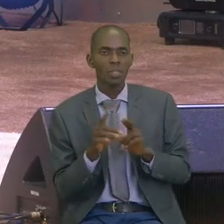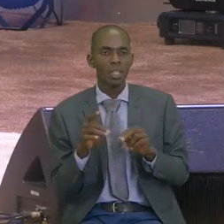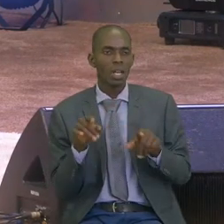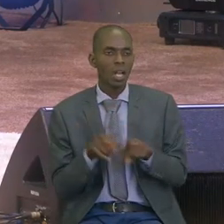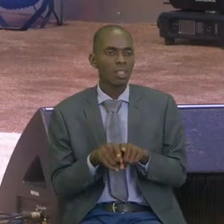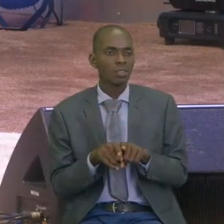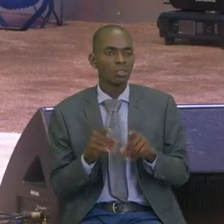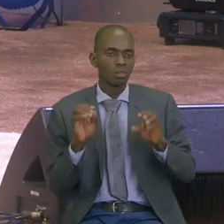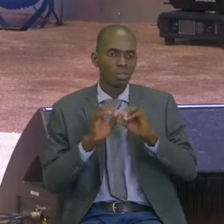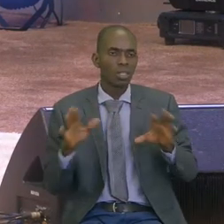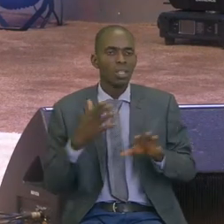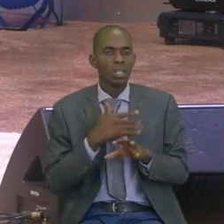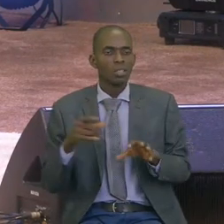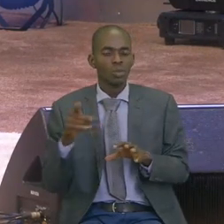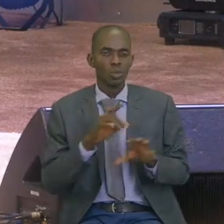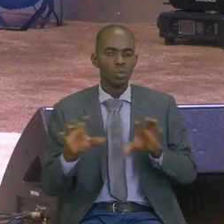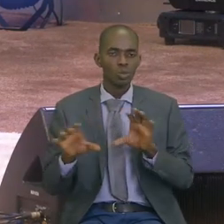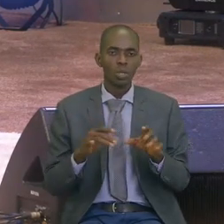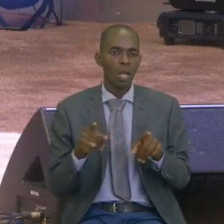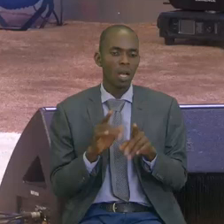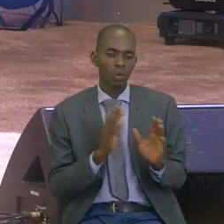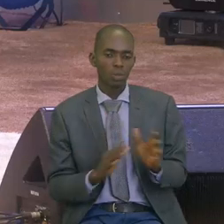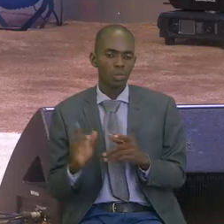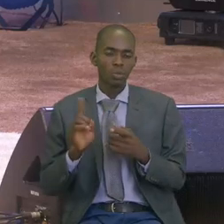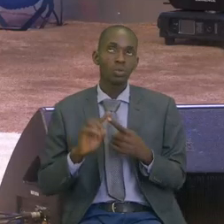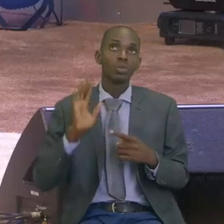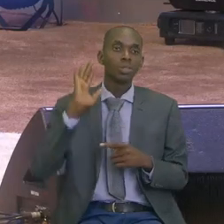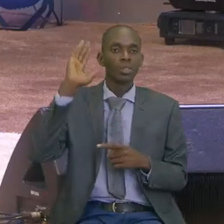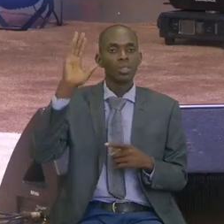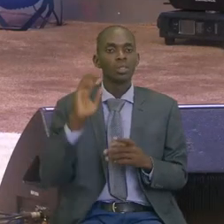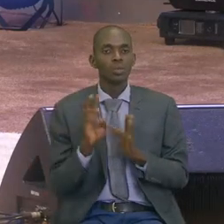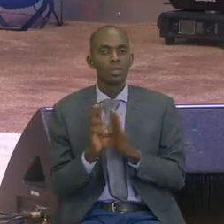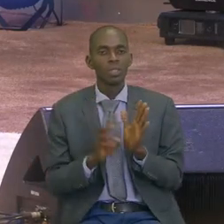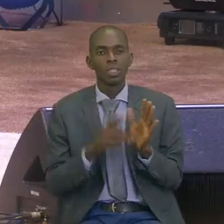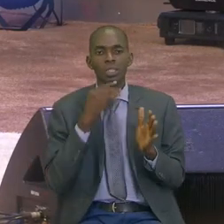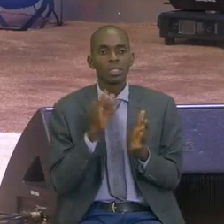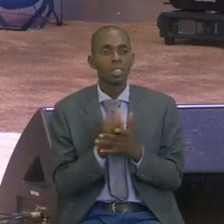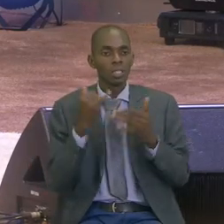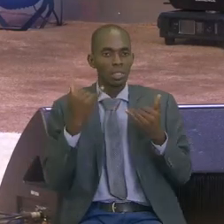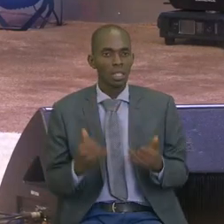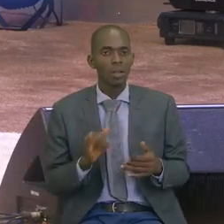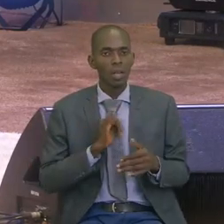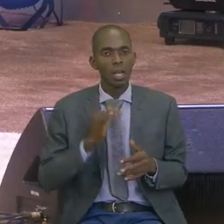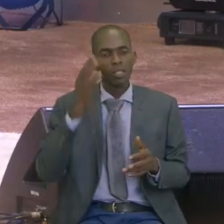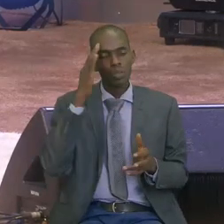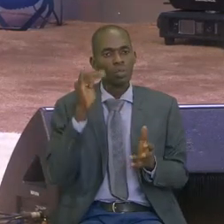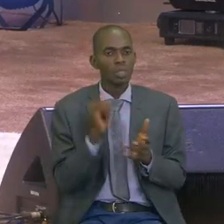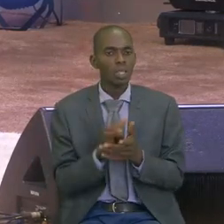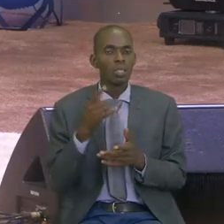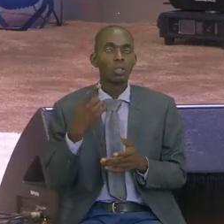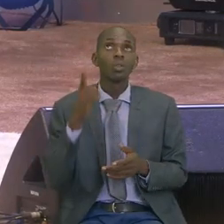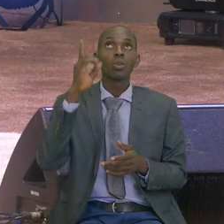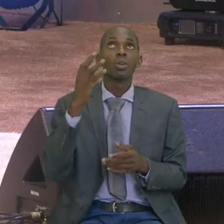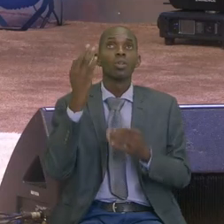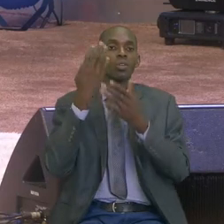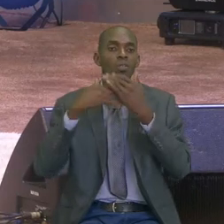doeth according to his will. He says, now I know the God of heaven doeth according to his